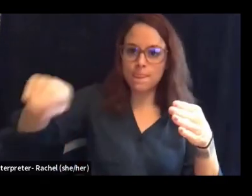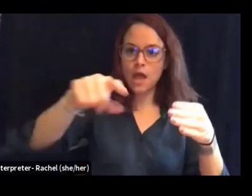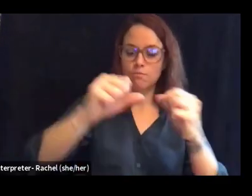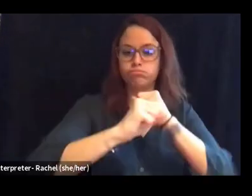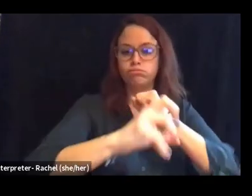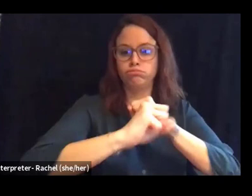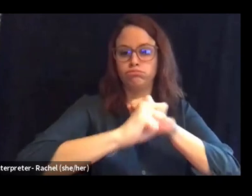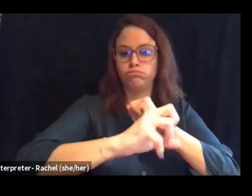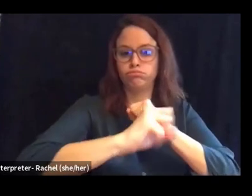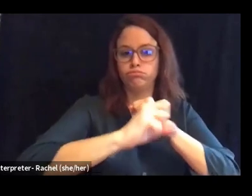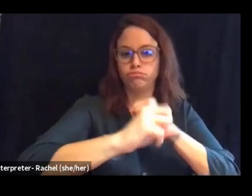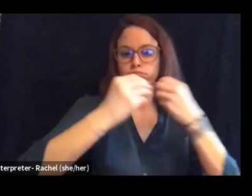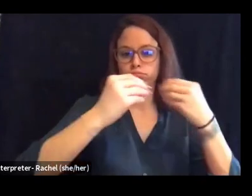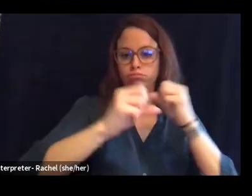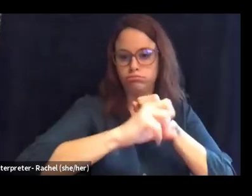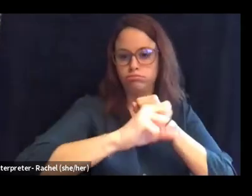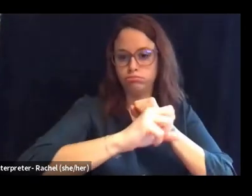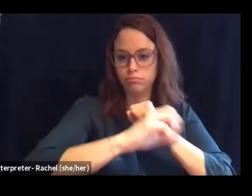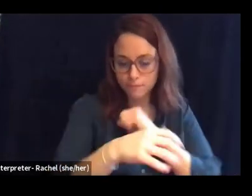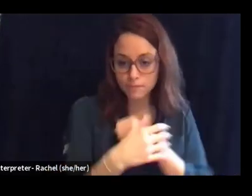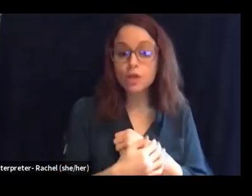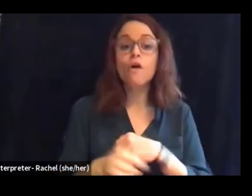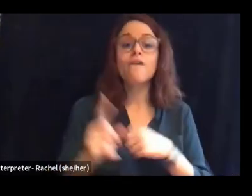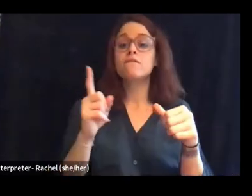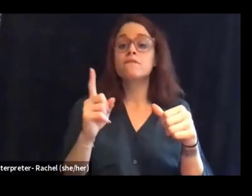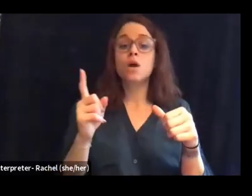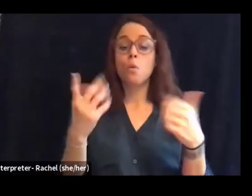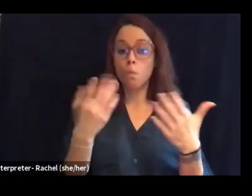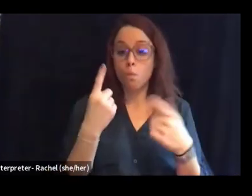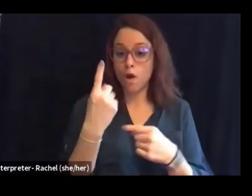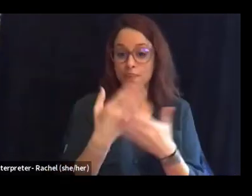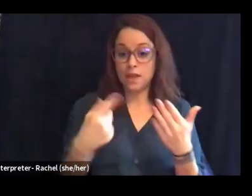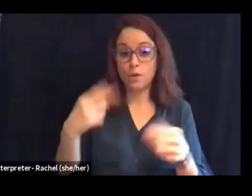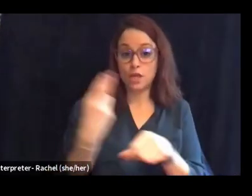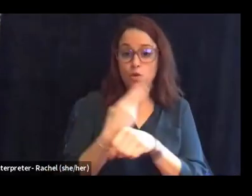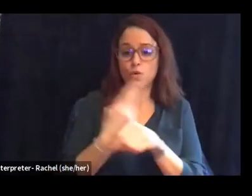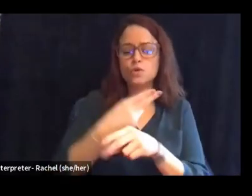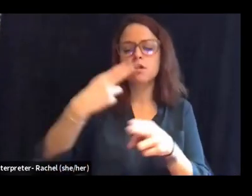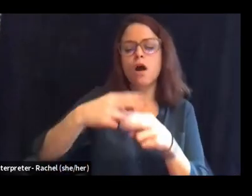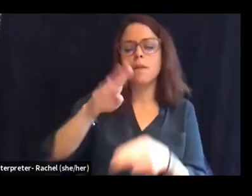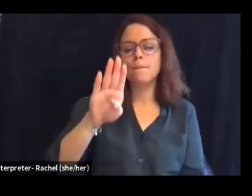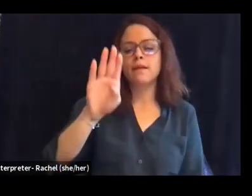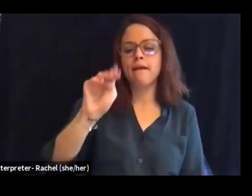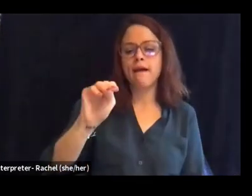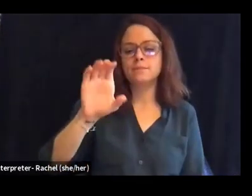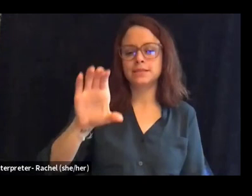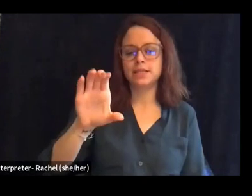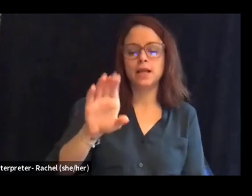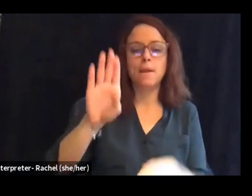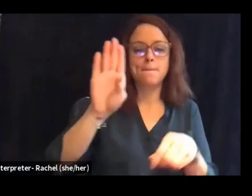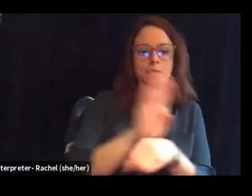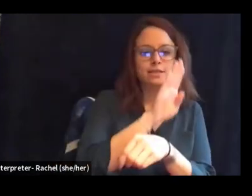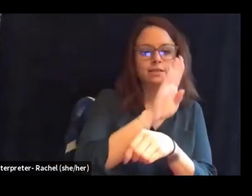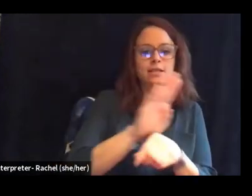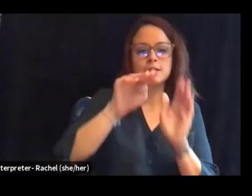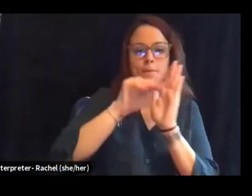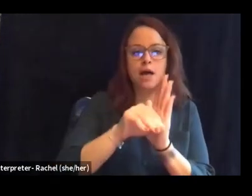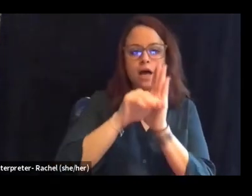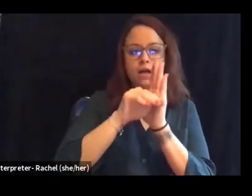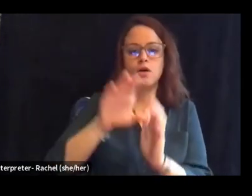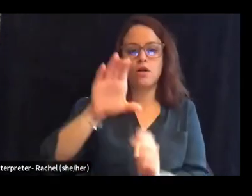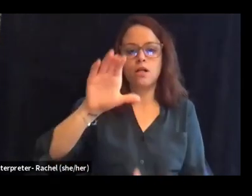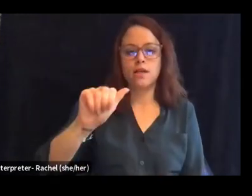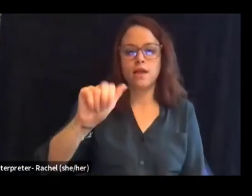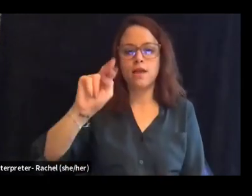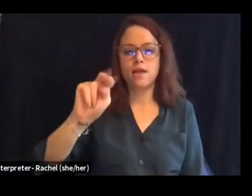of the other tools that we use is called a business model canvas. And in that business model canvas, we focus on two things, which is